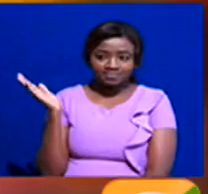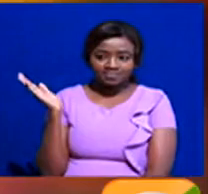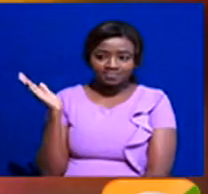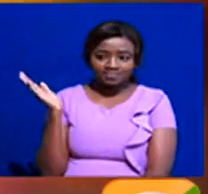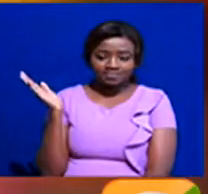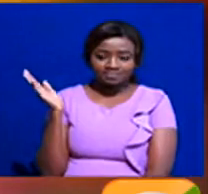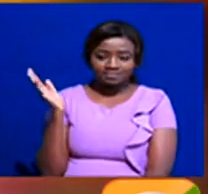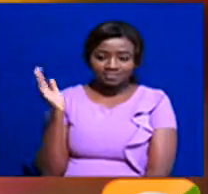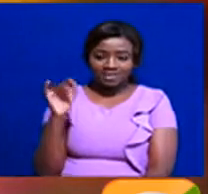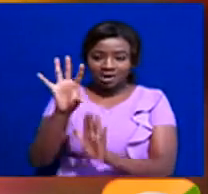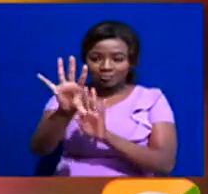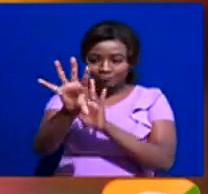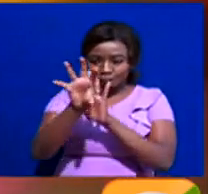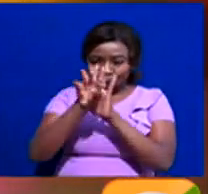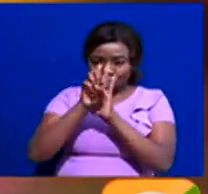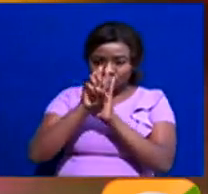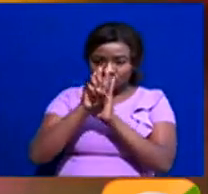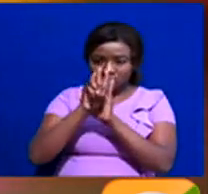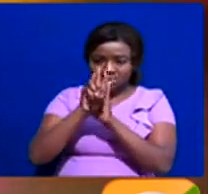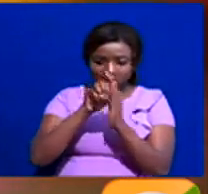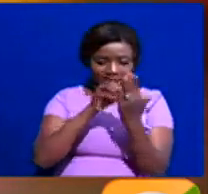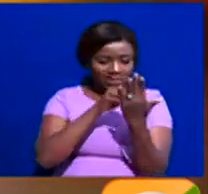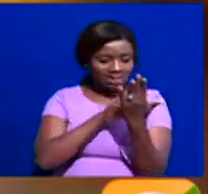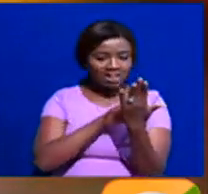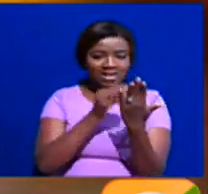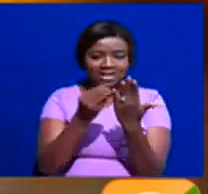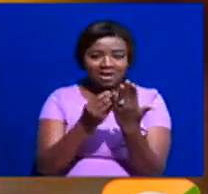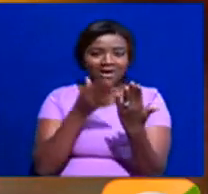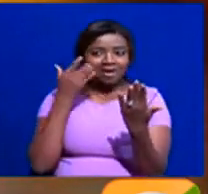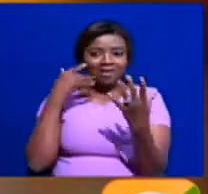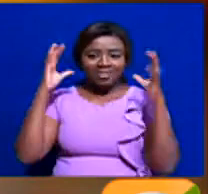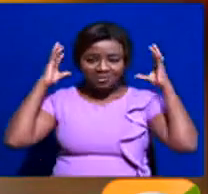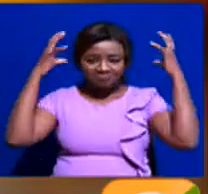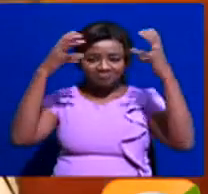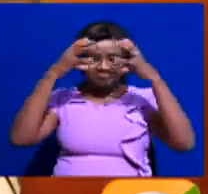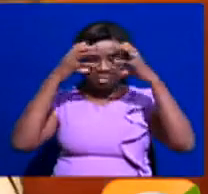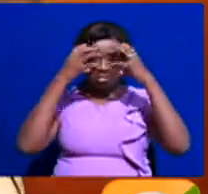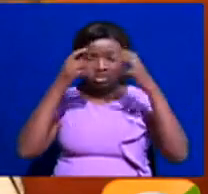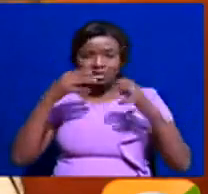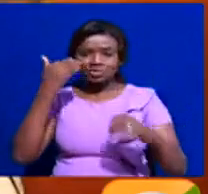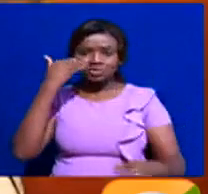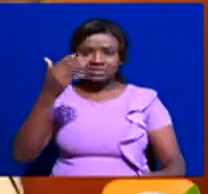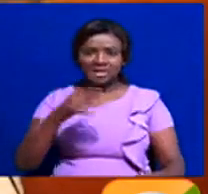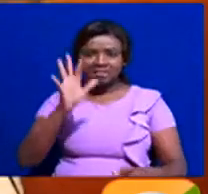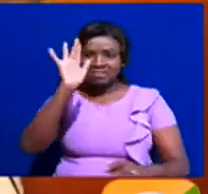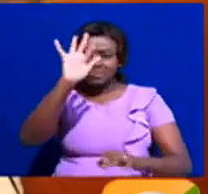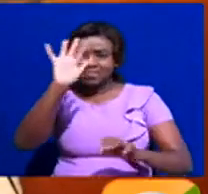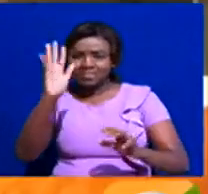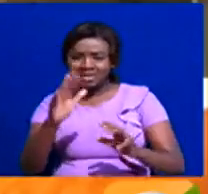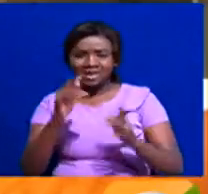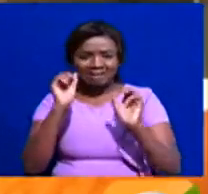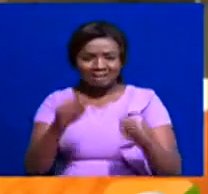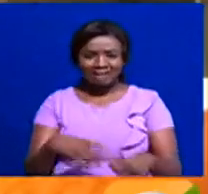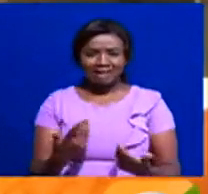street, when you scan the poster using your mobile phone, it comes to life. So you can have a lot of added information on your